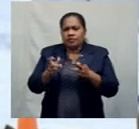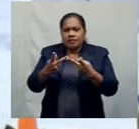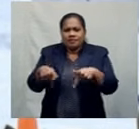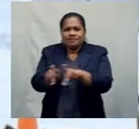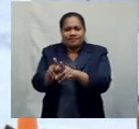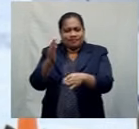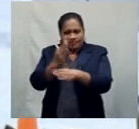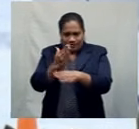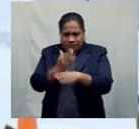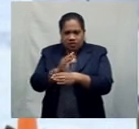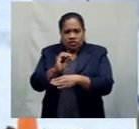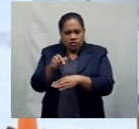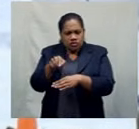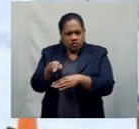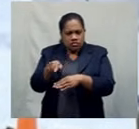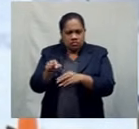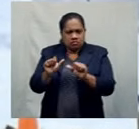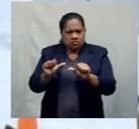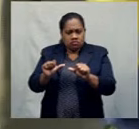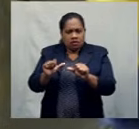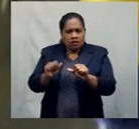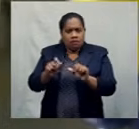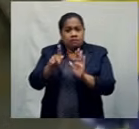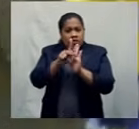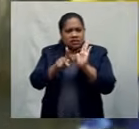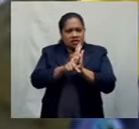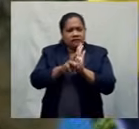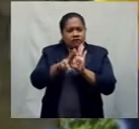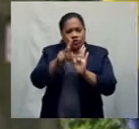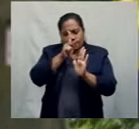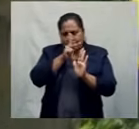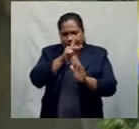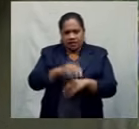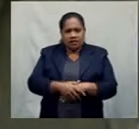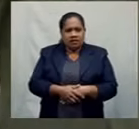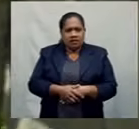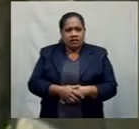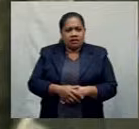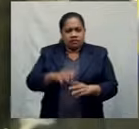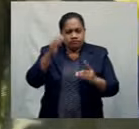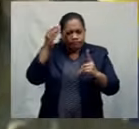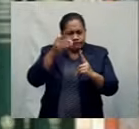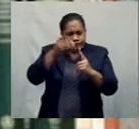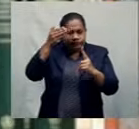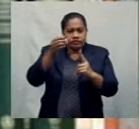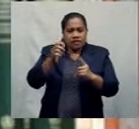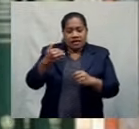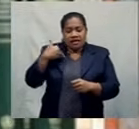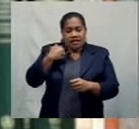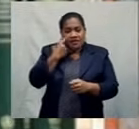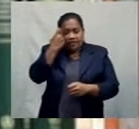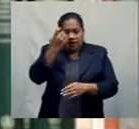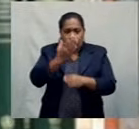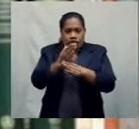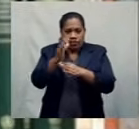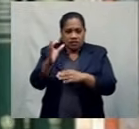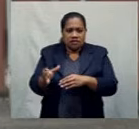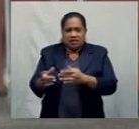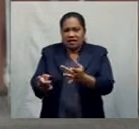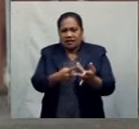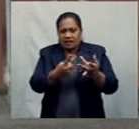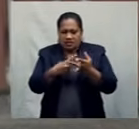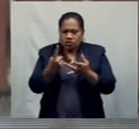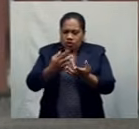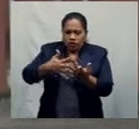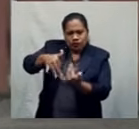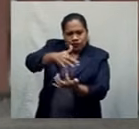very defensible policy for the public sector, particularly healthcare workers and others who are interacting with the public.